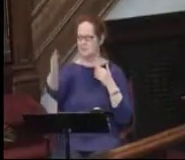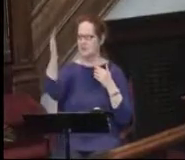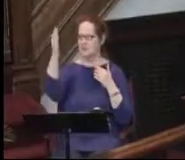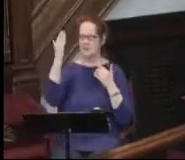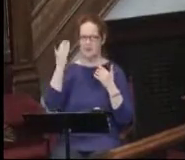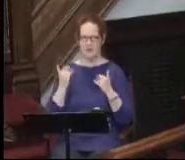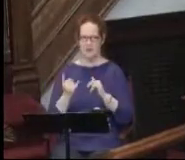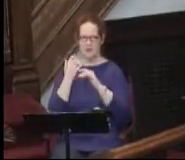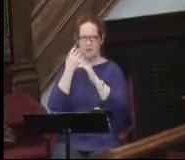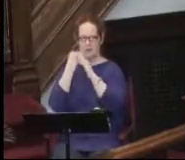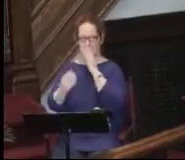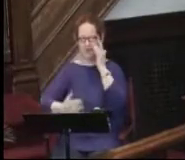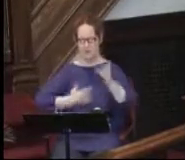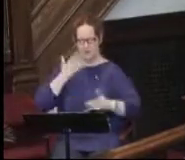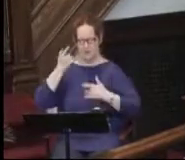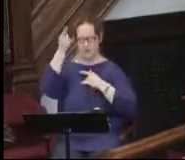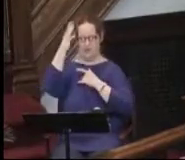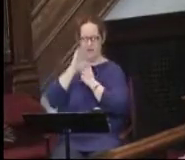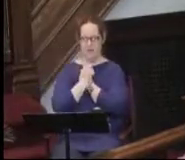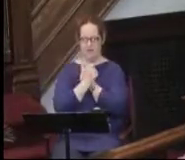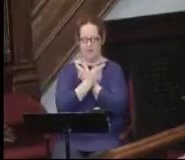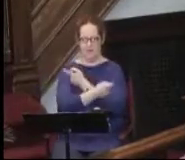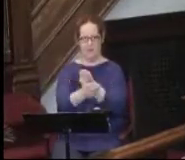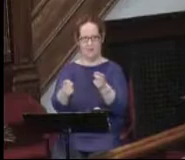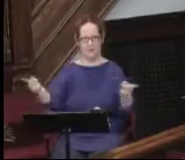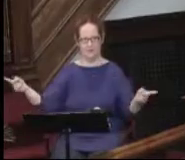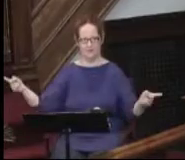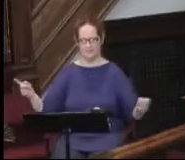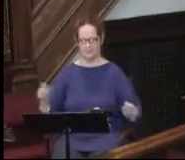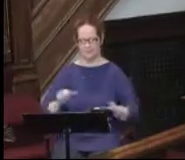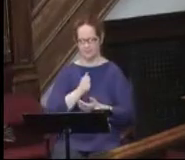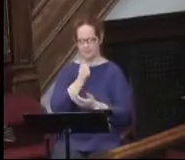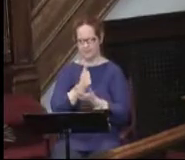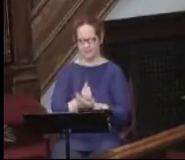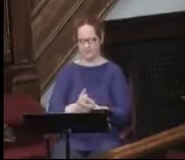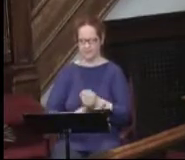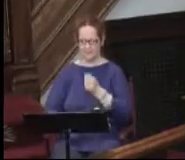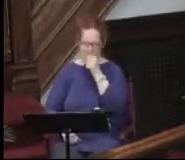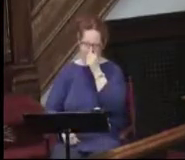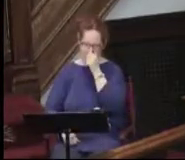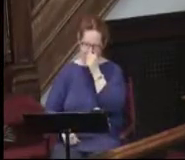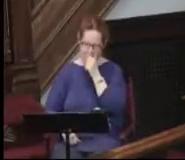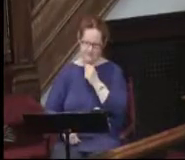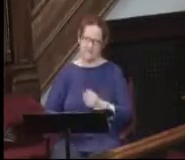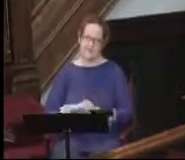disease. Go now rejoicing that God loves you. Amen.